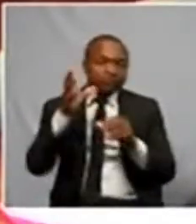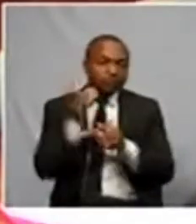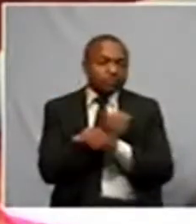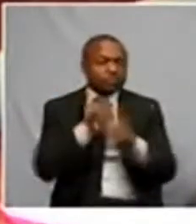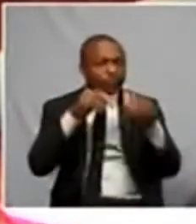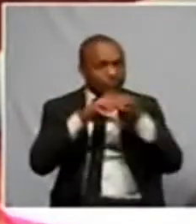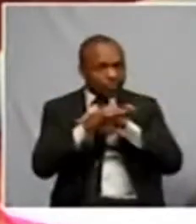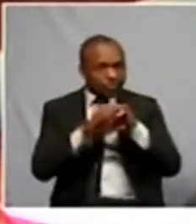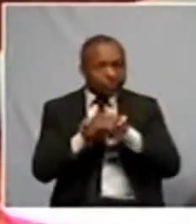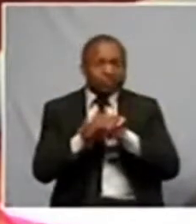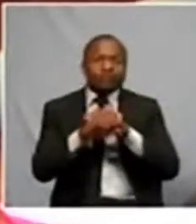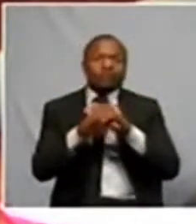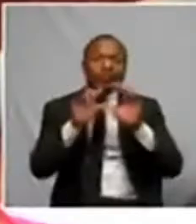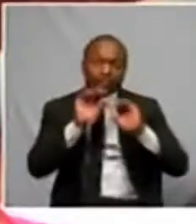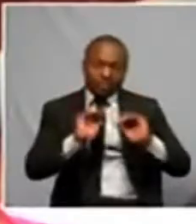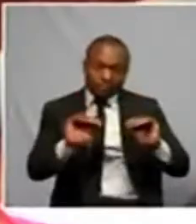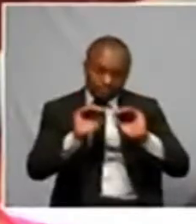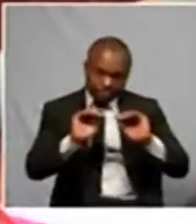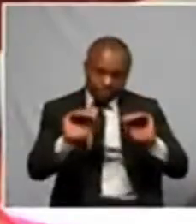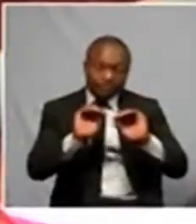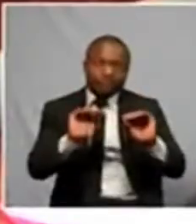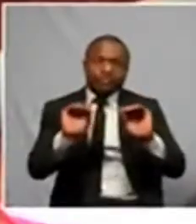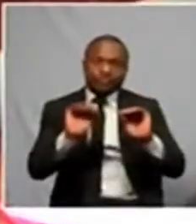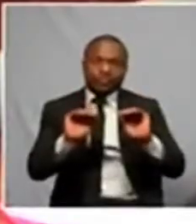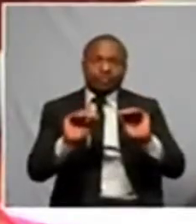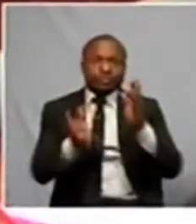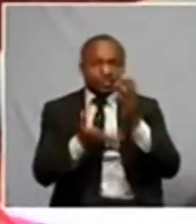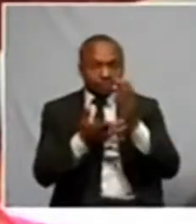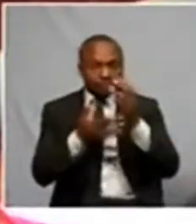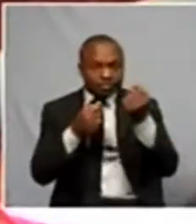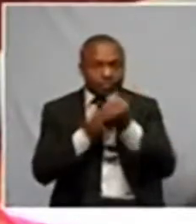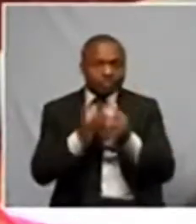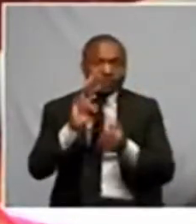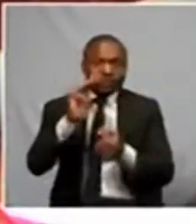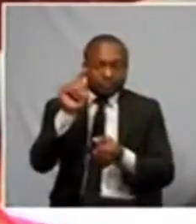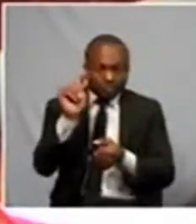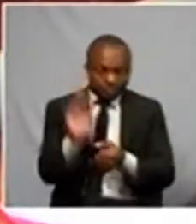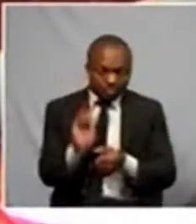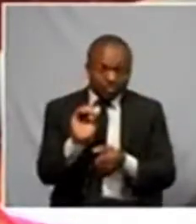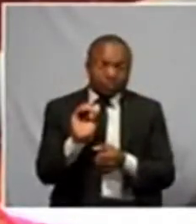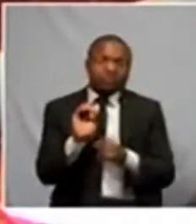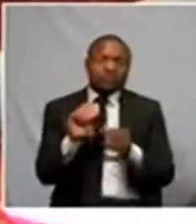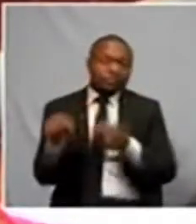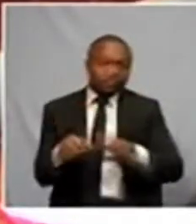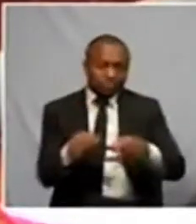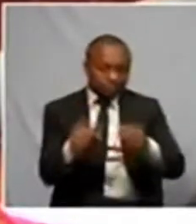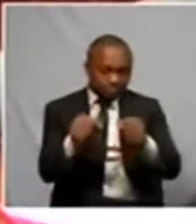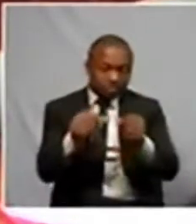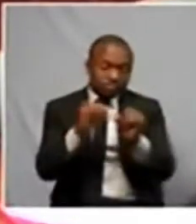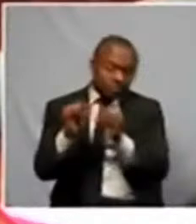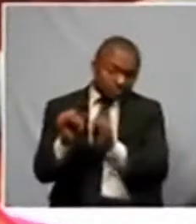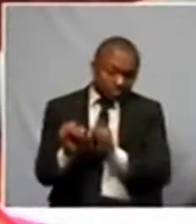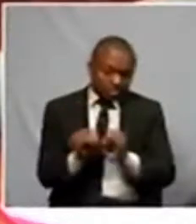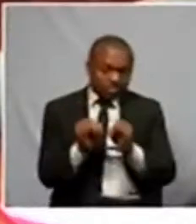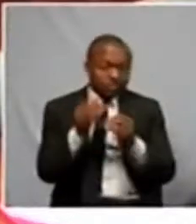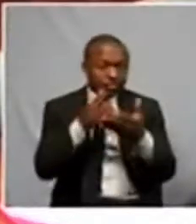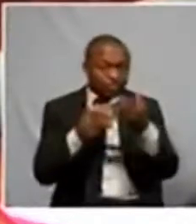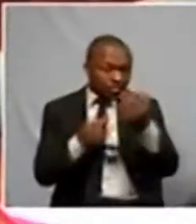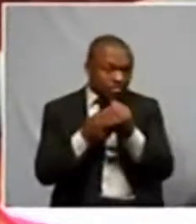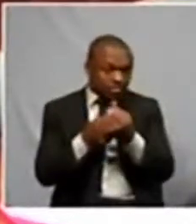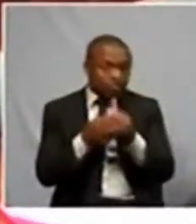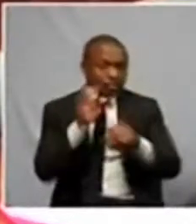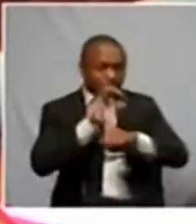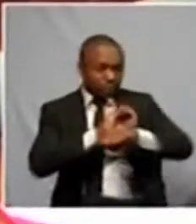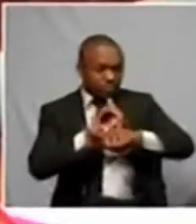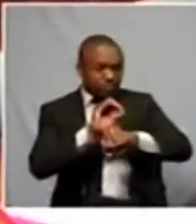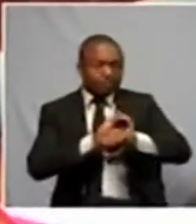to capacity building and technical support through the WTO's implementation mechanism. This includes funding